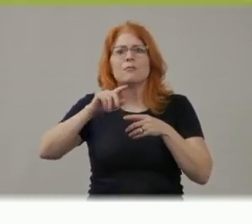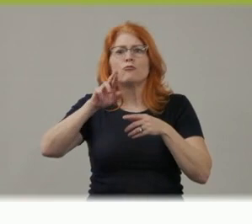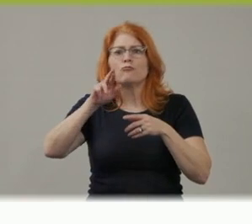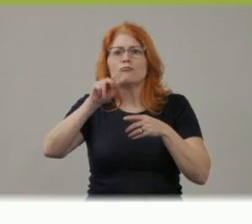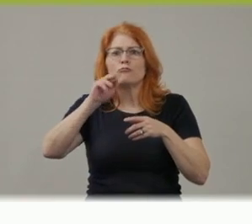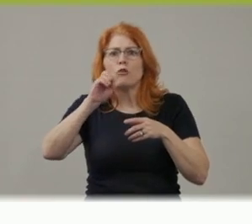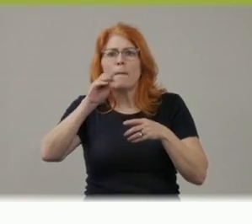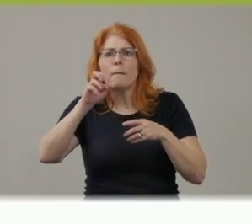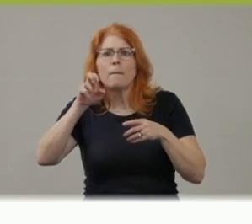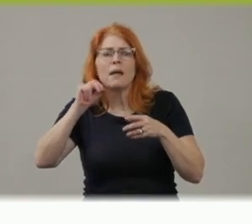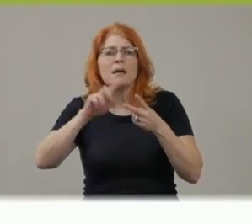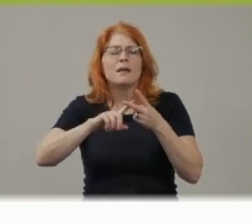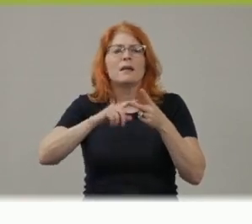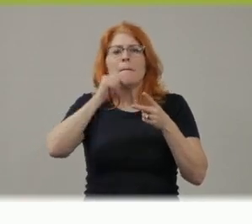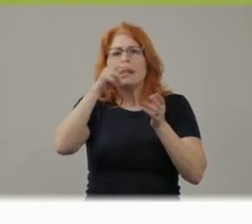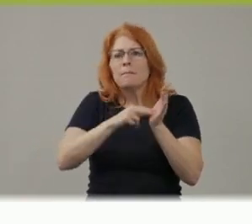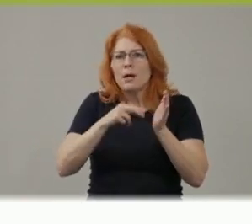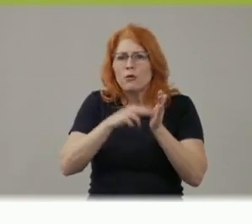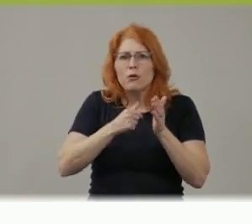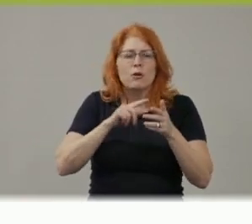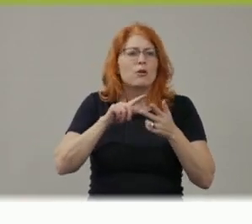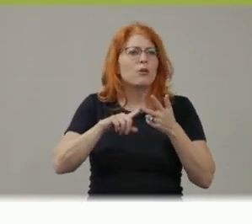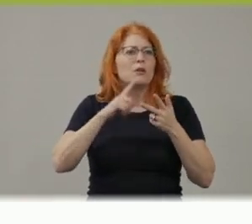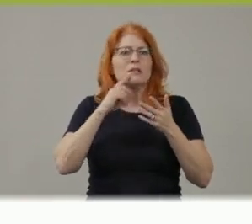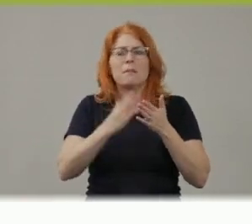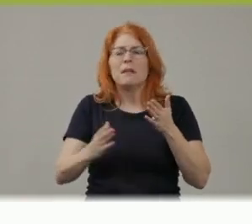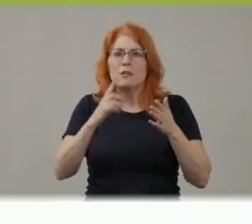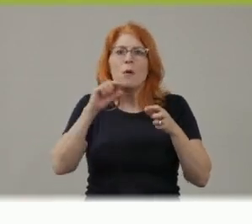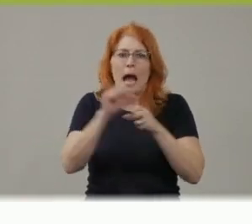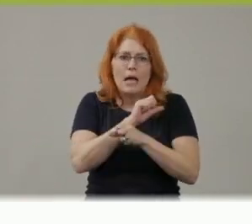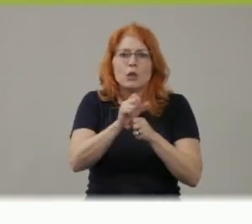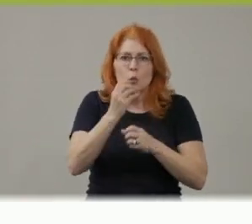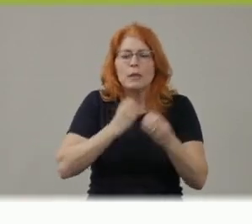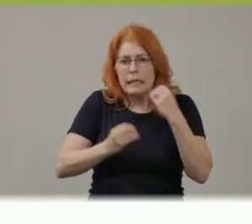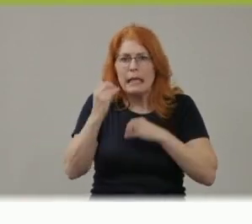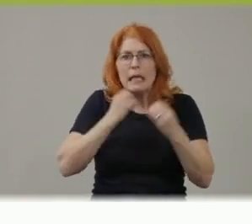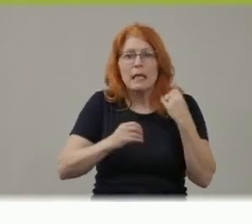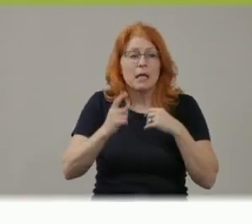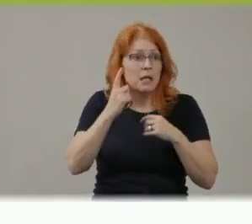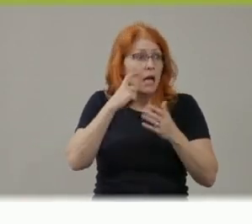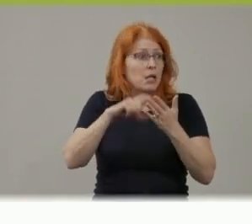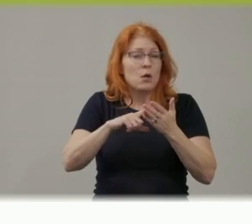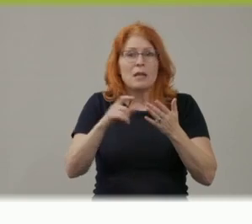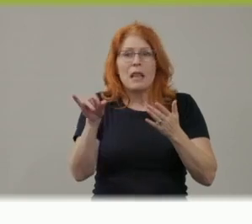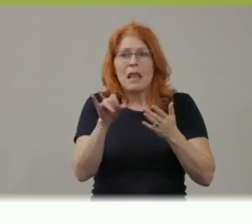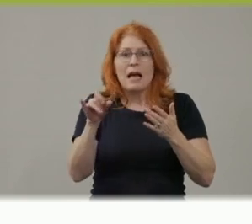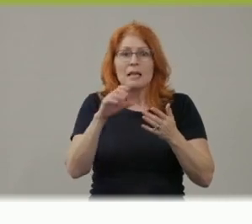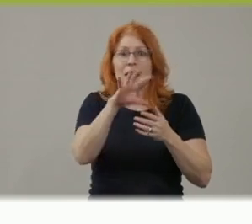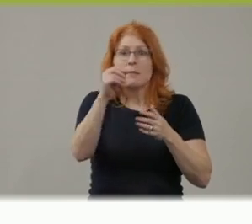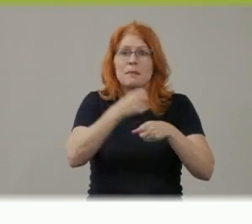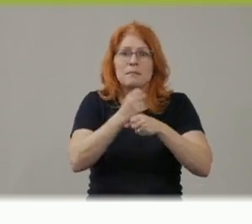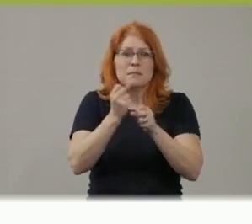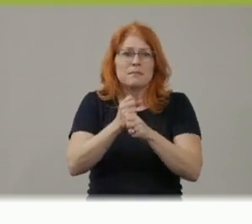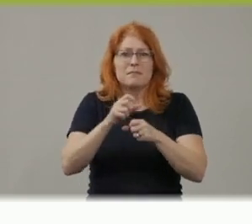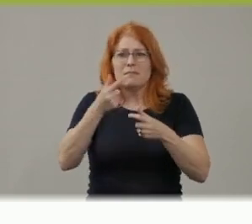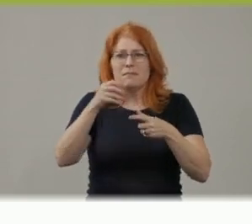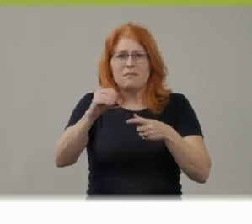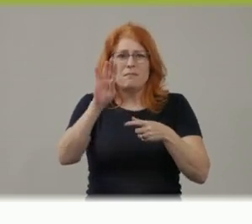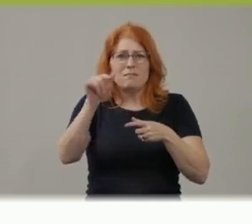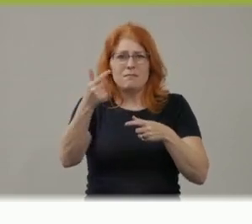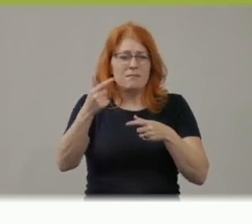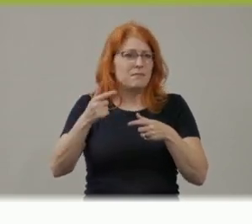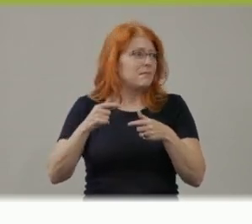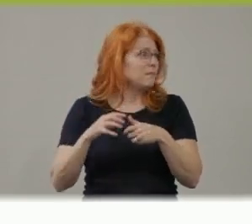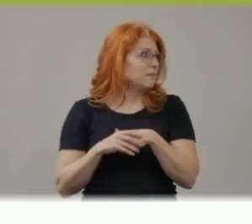there, put some peanut butter in there, some things that you're actually gonna eat, because I see all of these companies making these go bags that